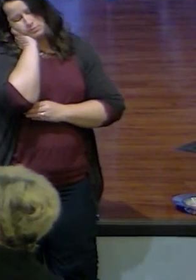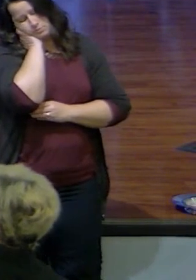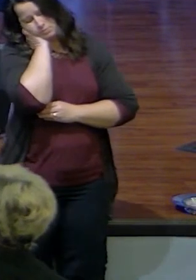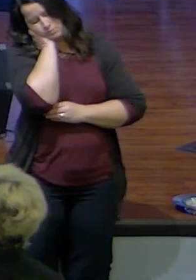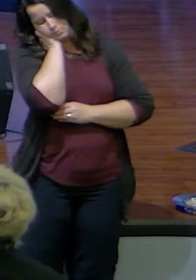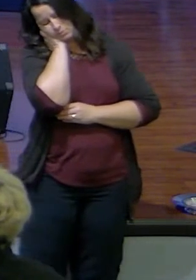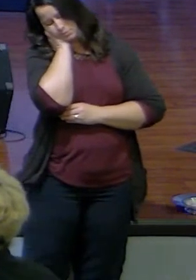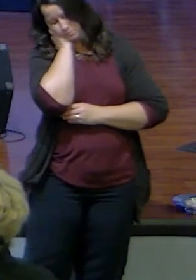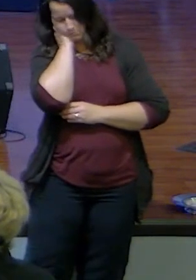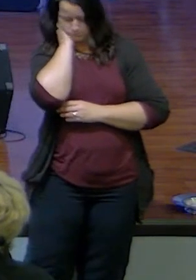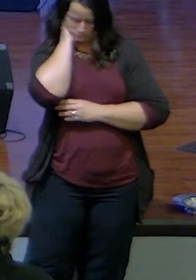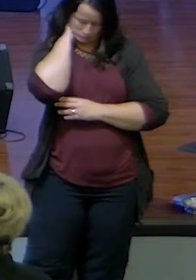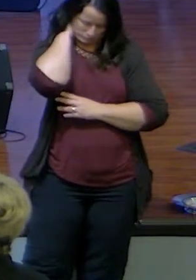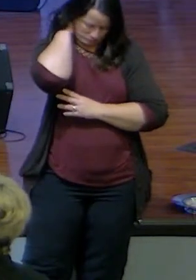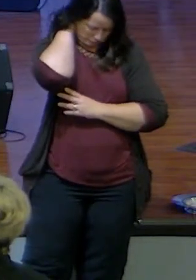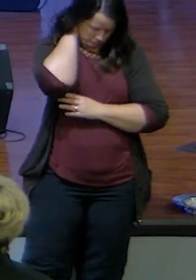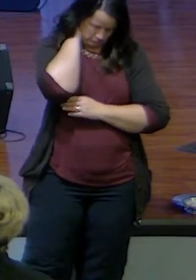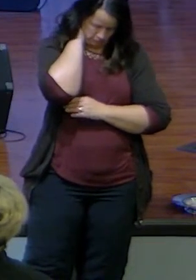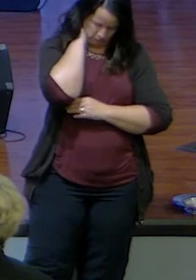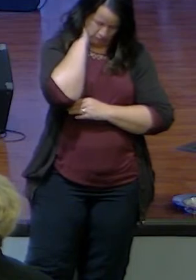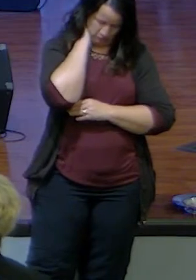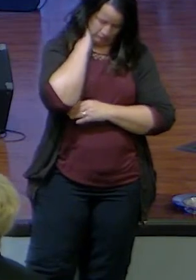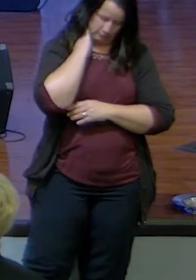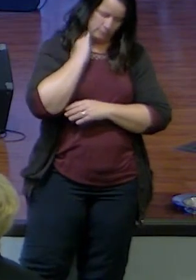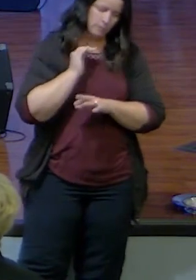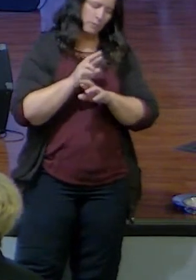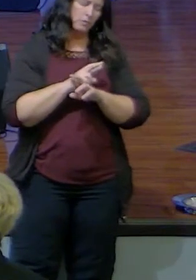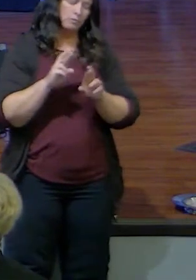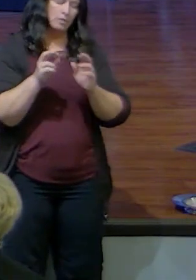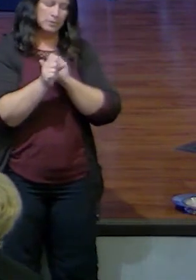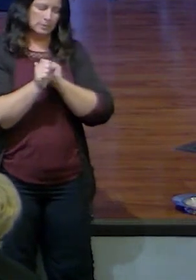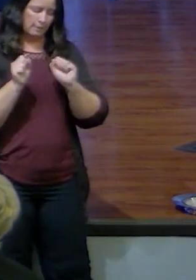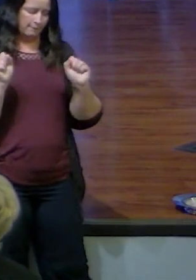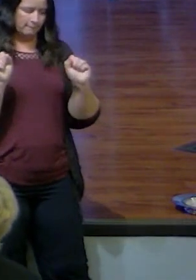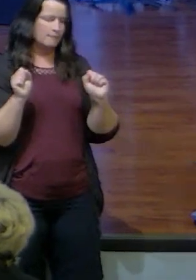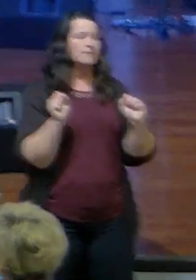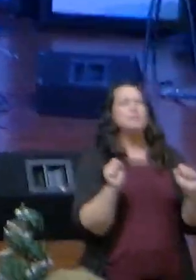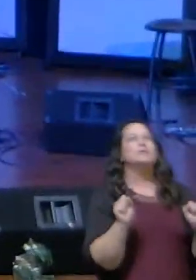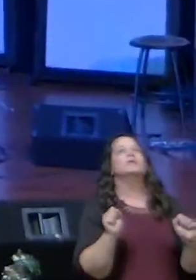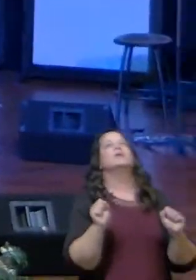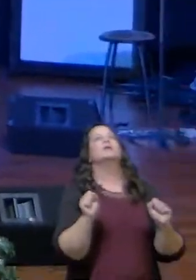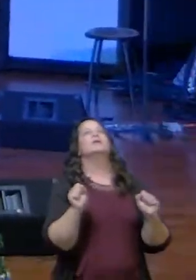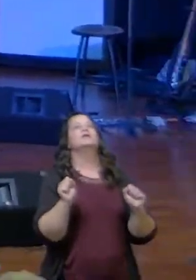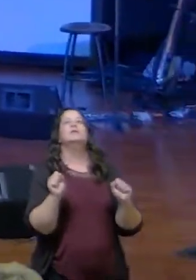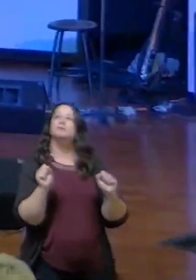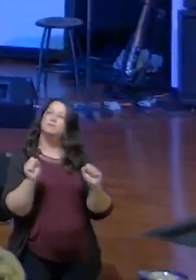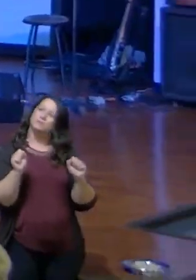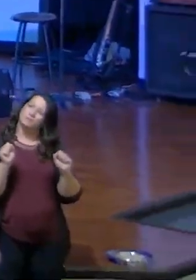now, because that's the most important thing in your life. If you're ready to get saved, you come forward right now and say, I want Jesus.